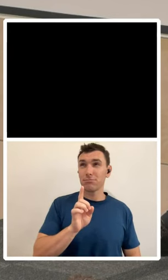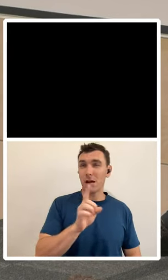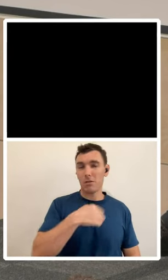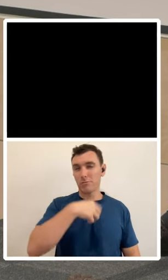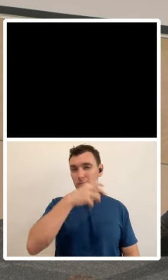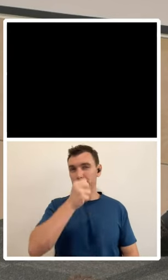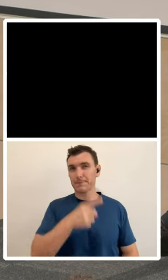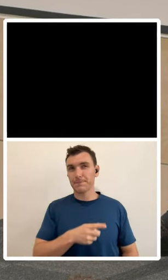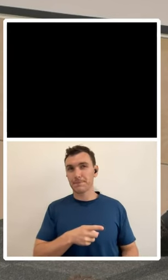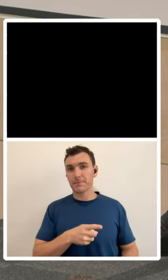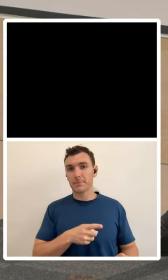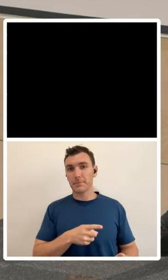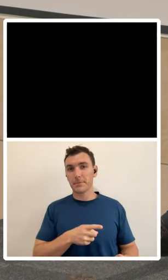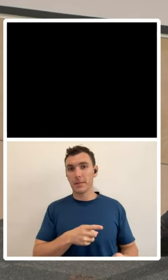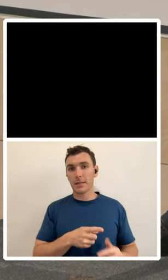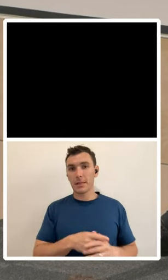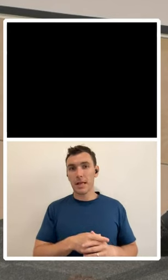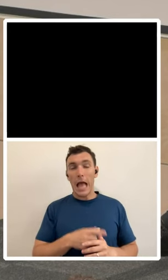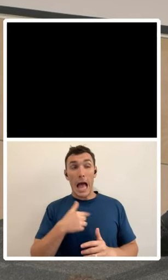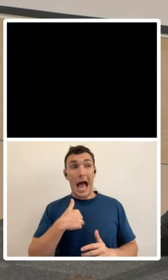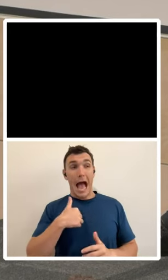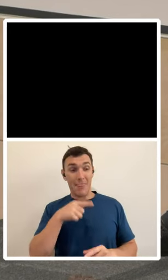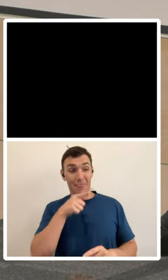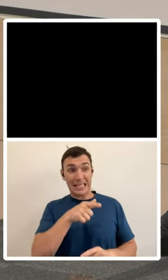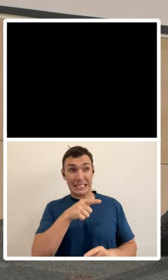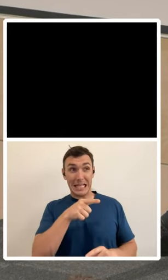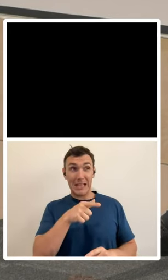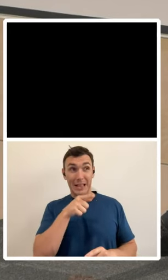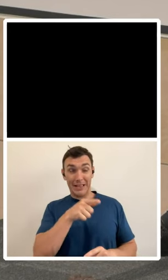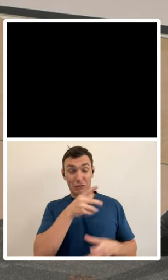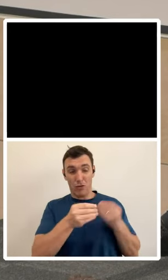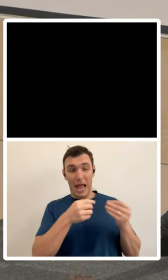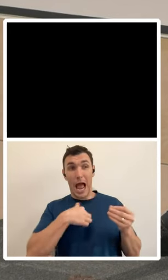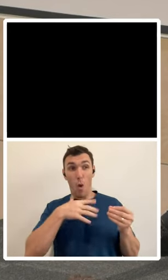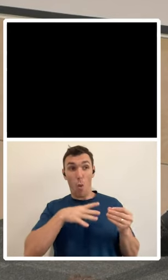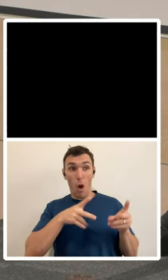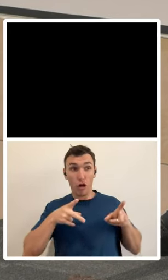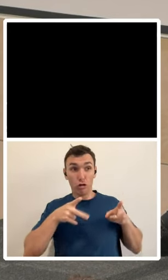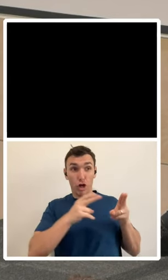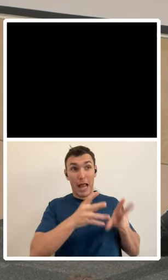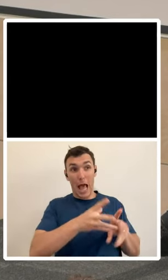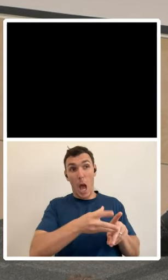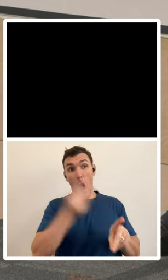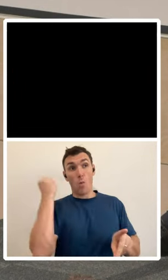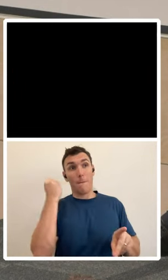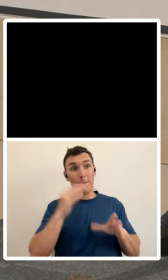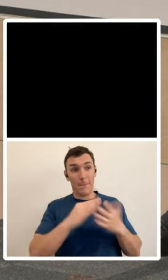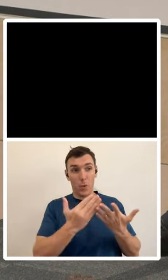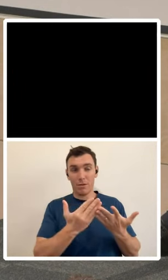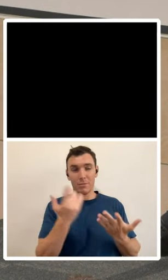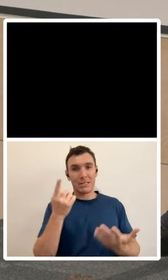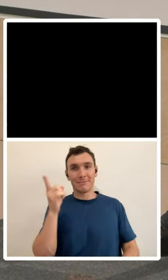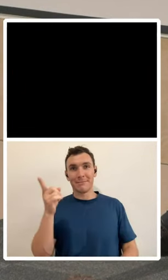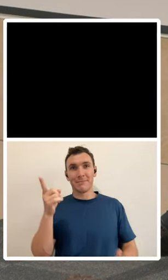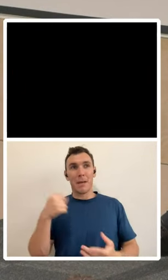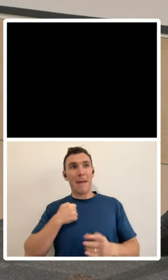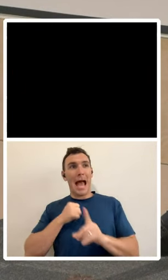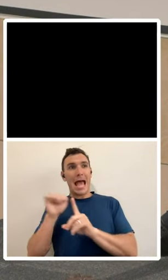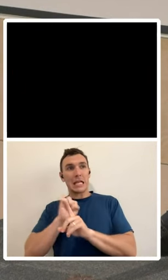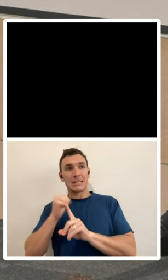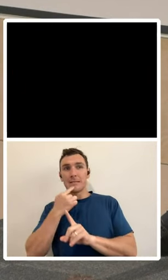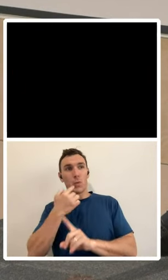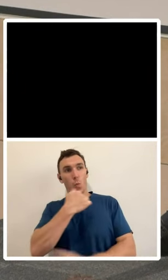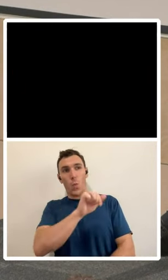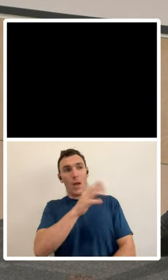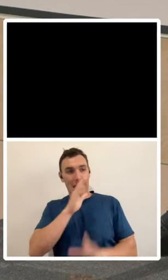Didn't let him cut it. Where I go to karaoke, and karaoke is massive in Japan,